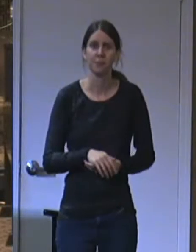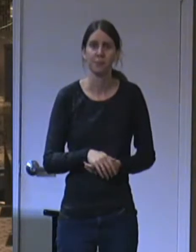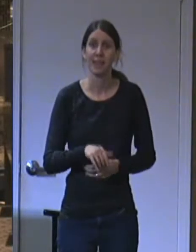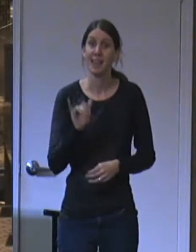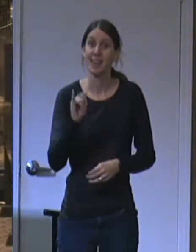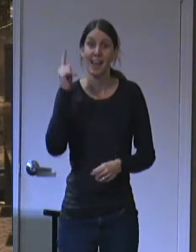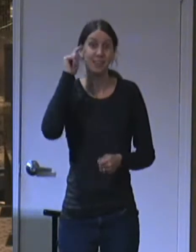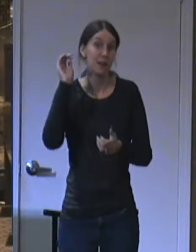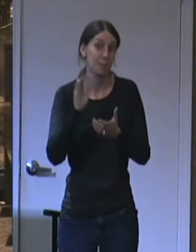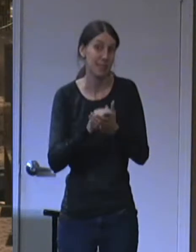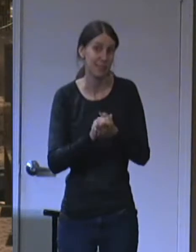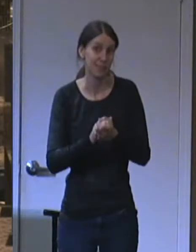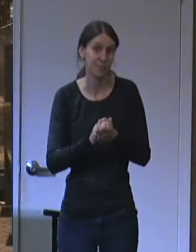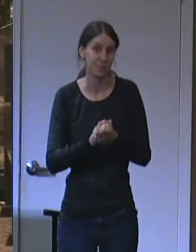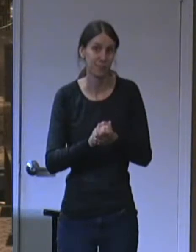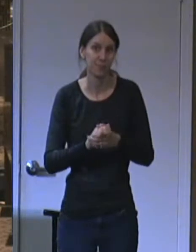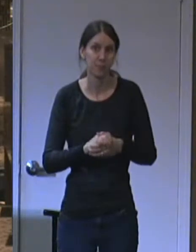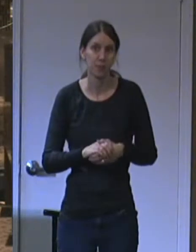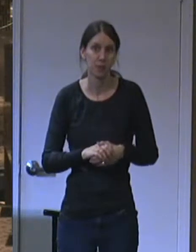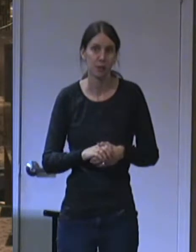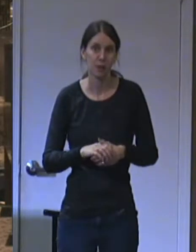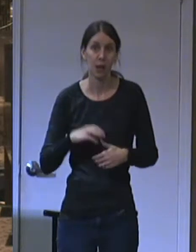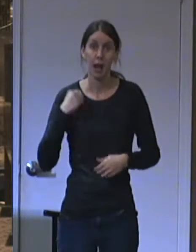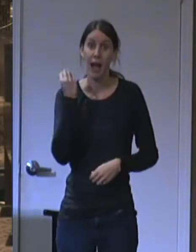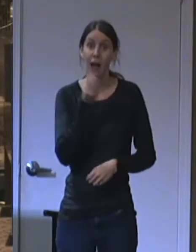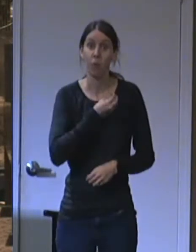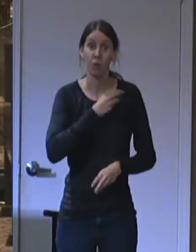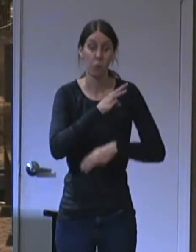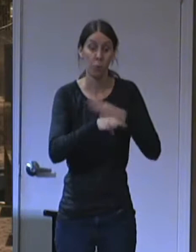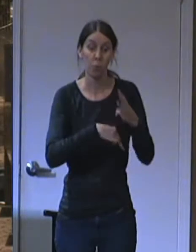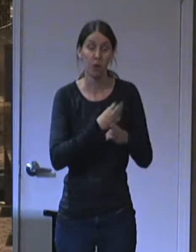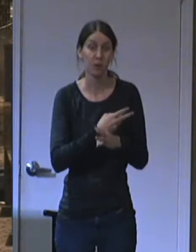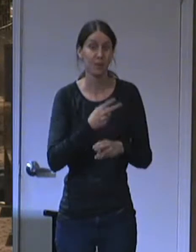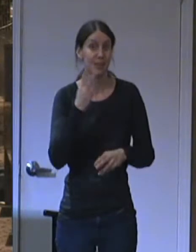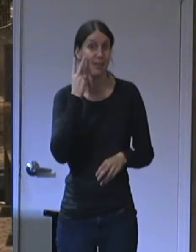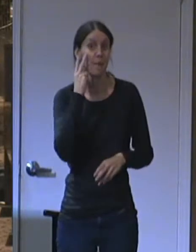That is our belief system. It becomes our new worldview.